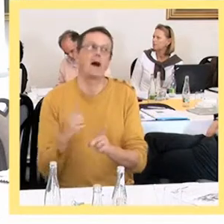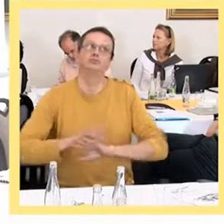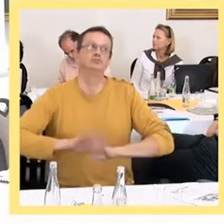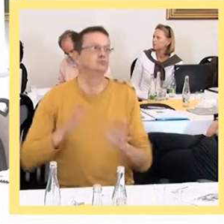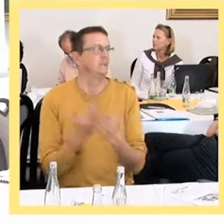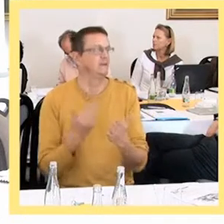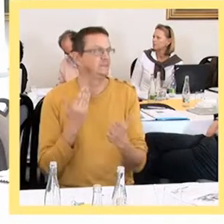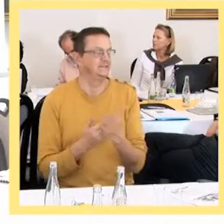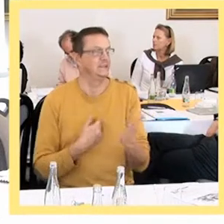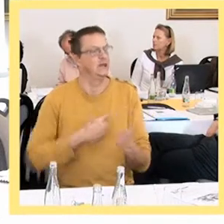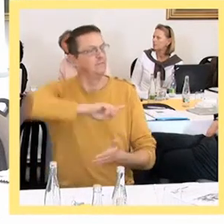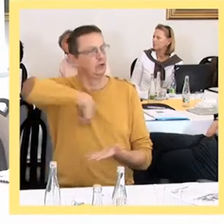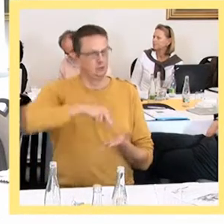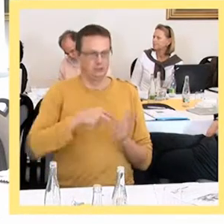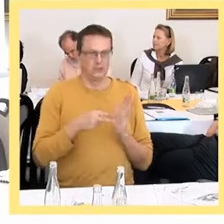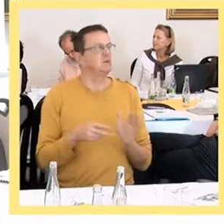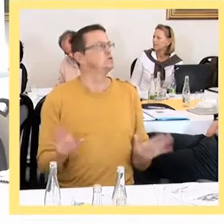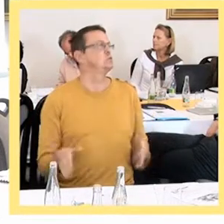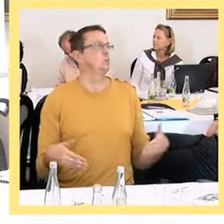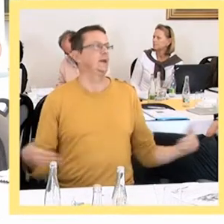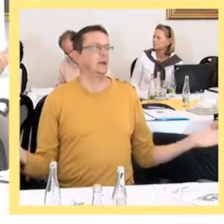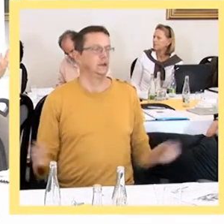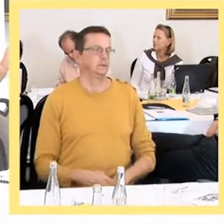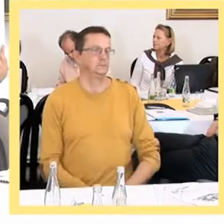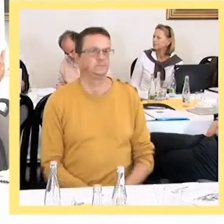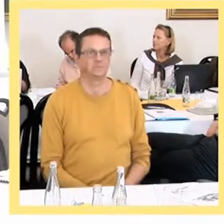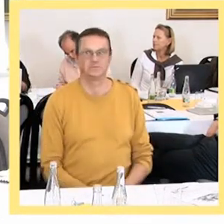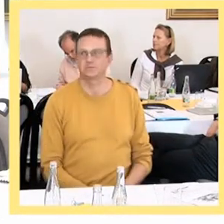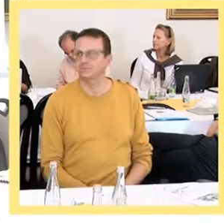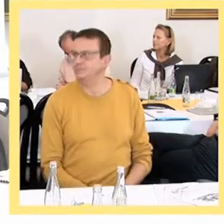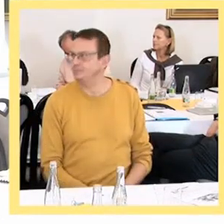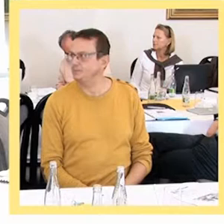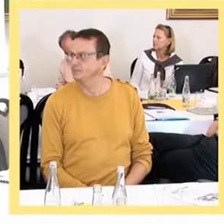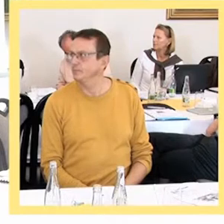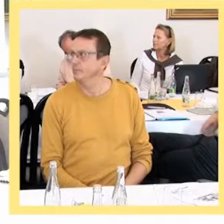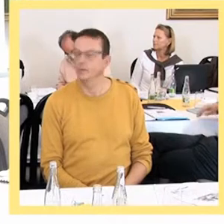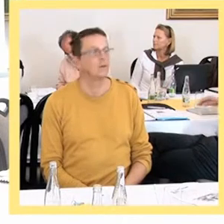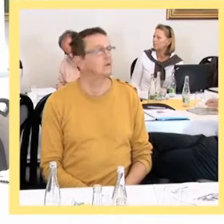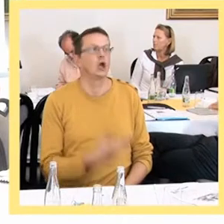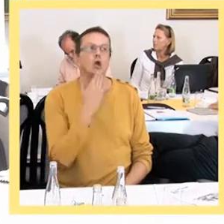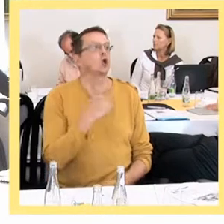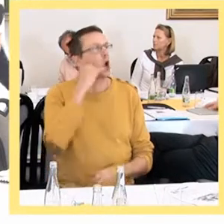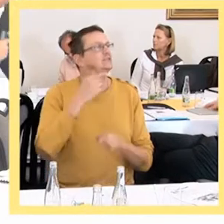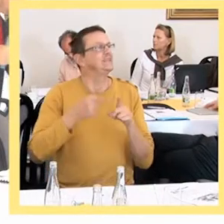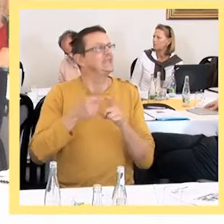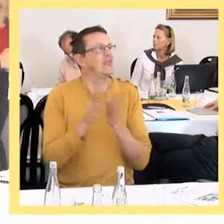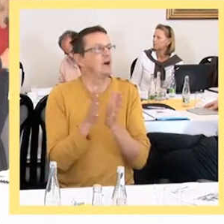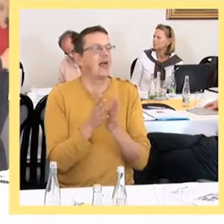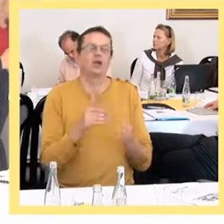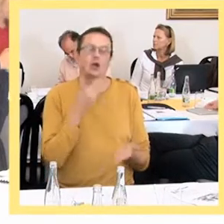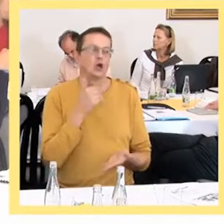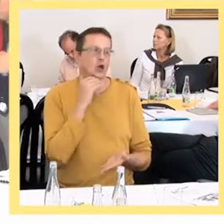that the systems that are in place just simply weren't up to scratch and detailed enough.